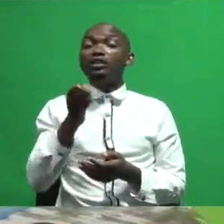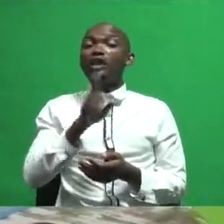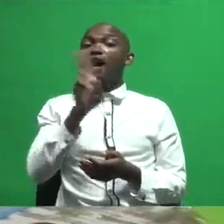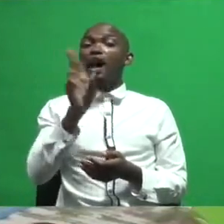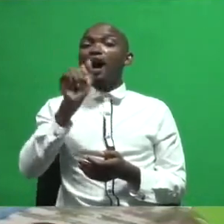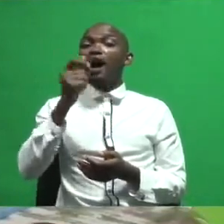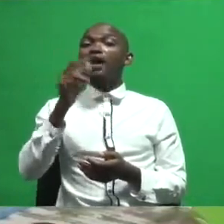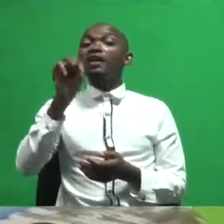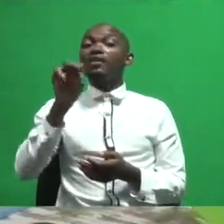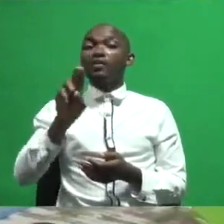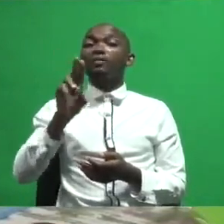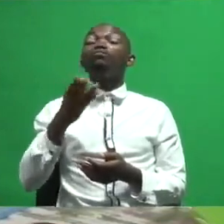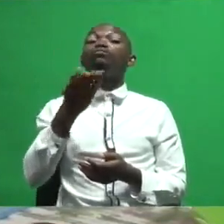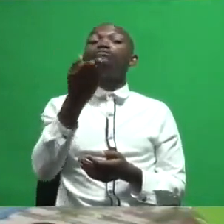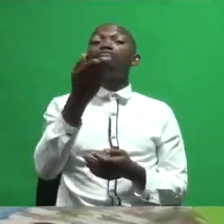Yes, hyphen?